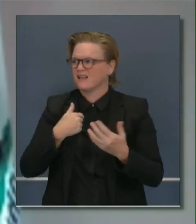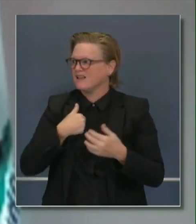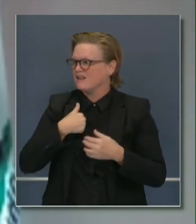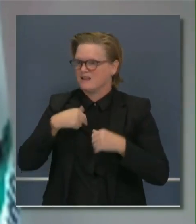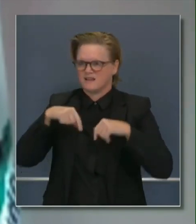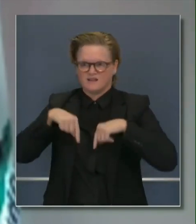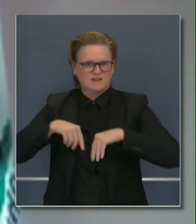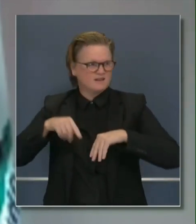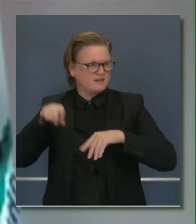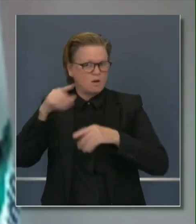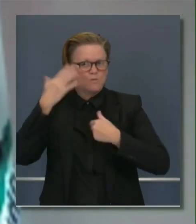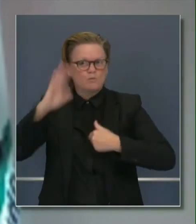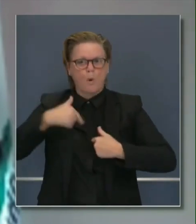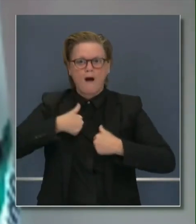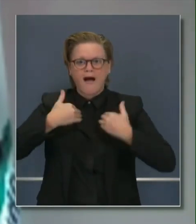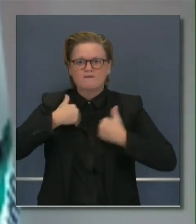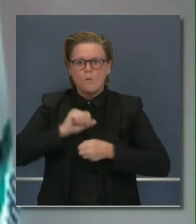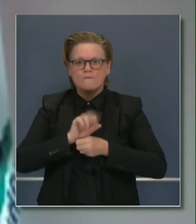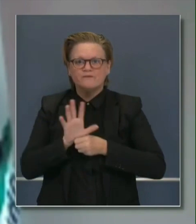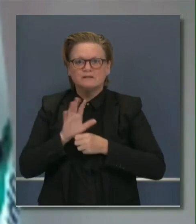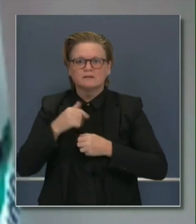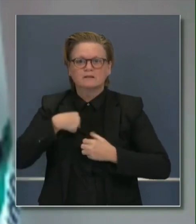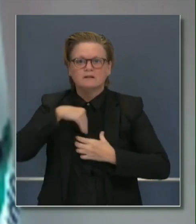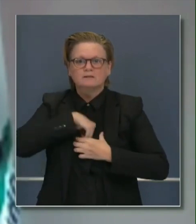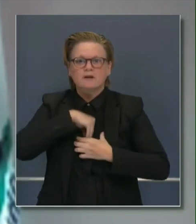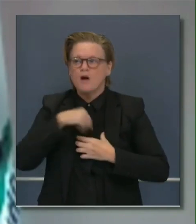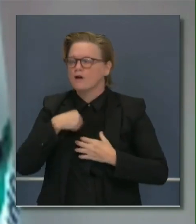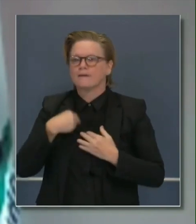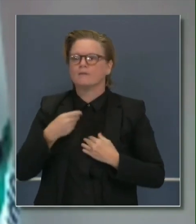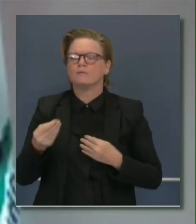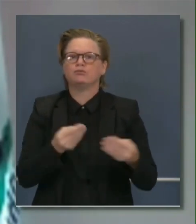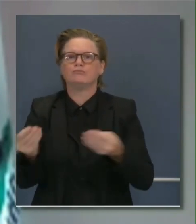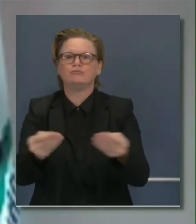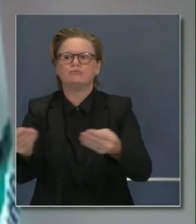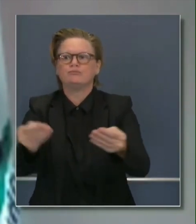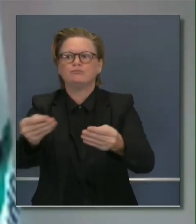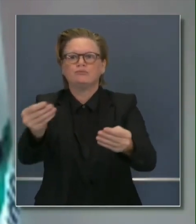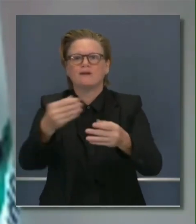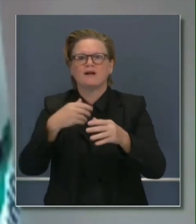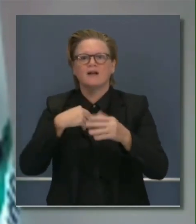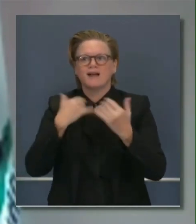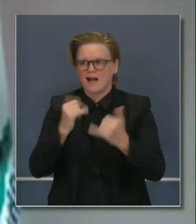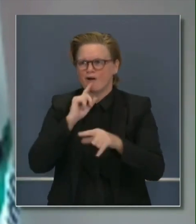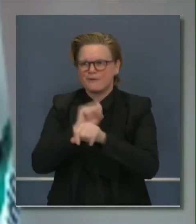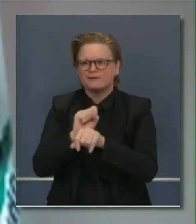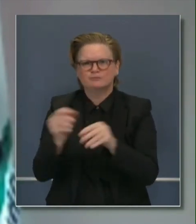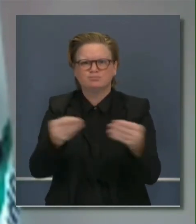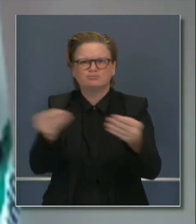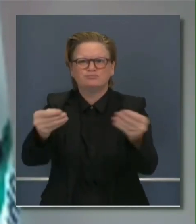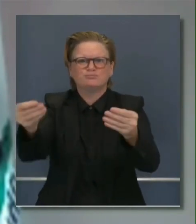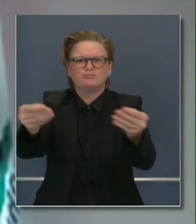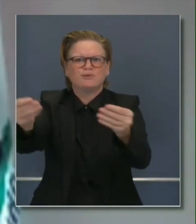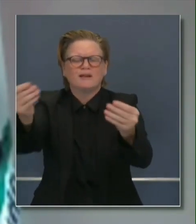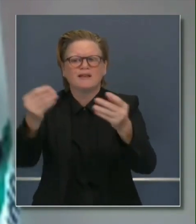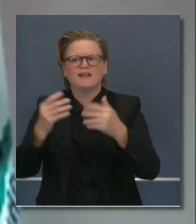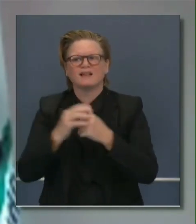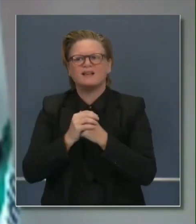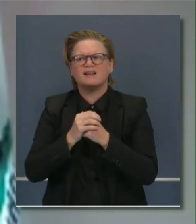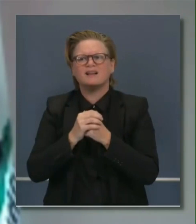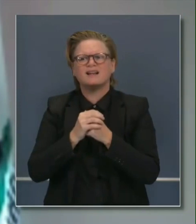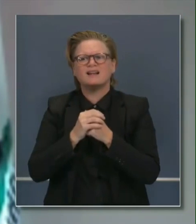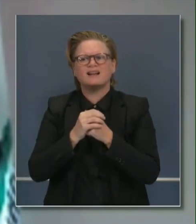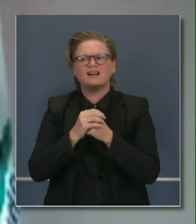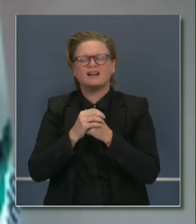way that viruses, respiratory viruses in particular, transmit. So this is one important tool to